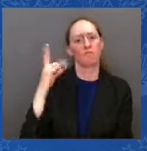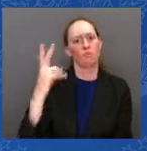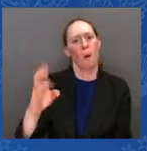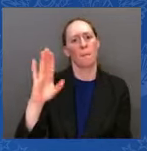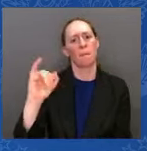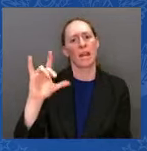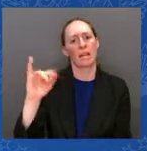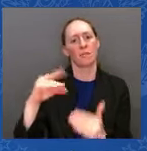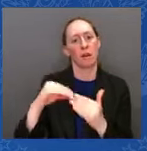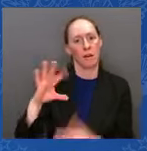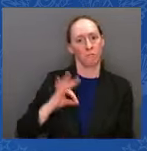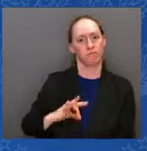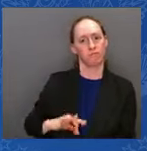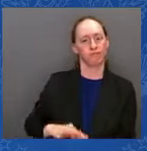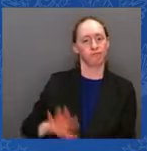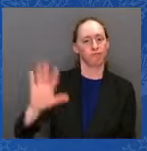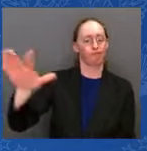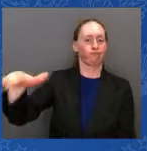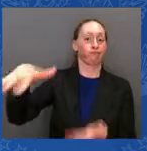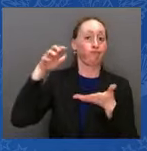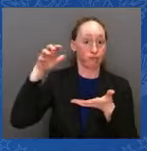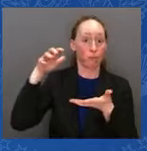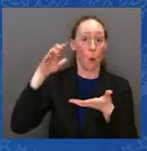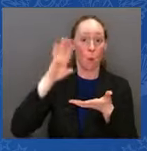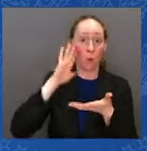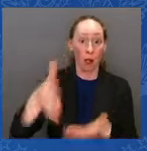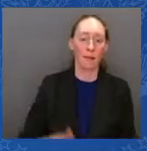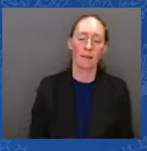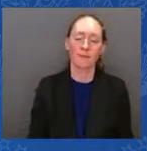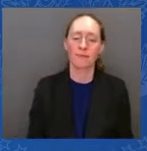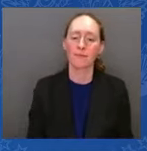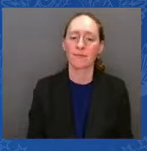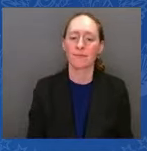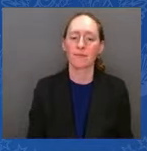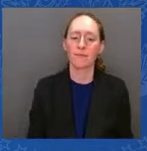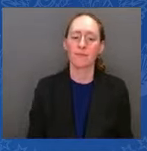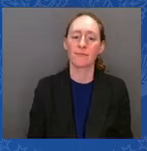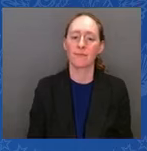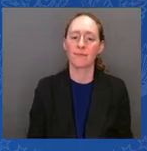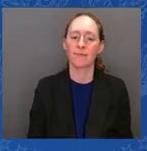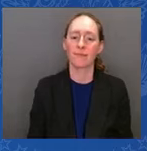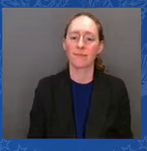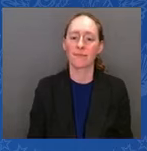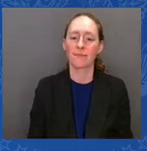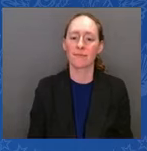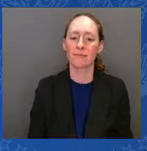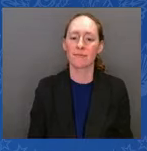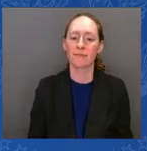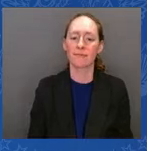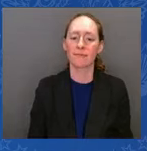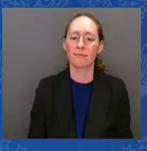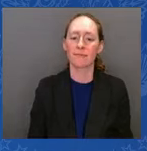wacko liberal out there, right? Former president of Harvard, he says it's more like...